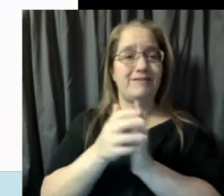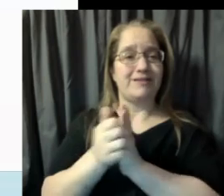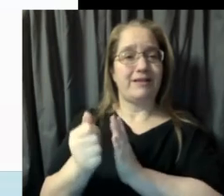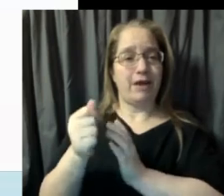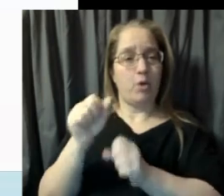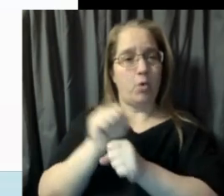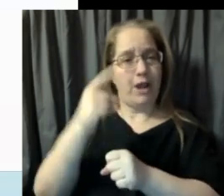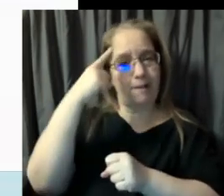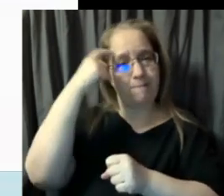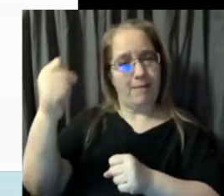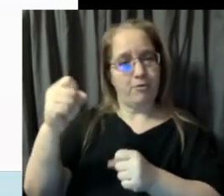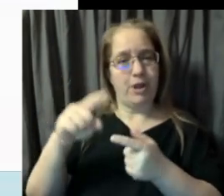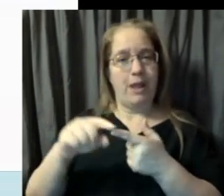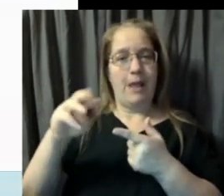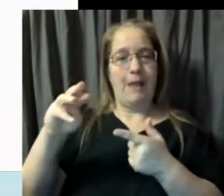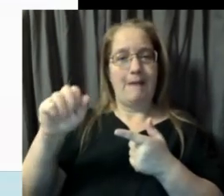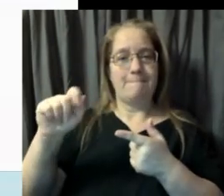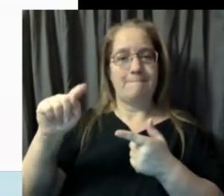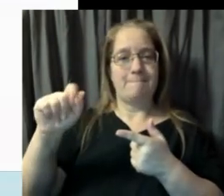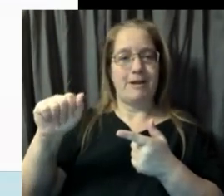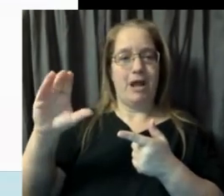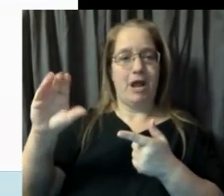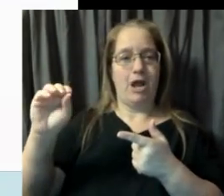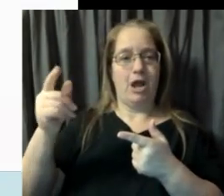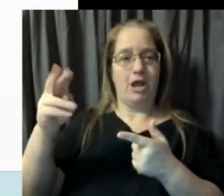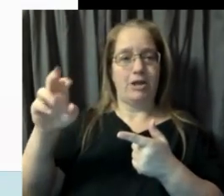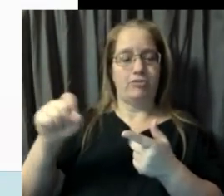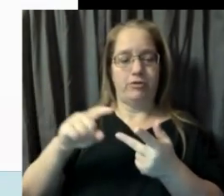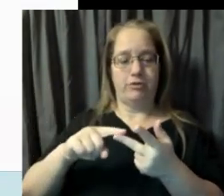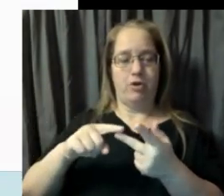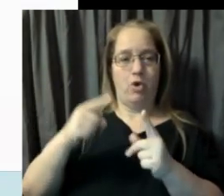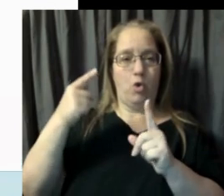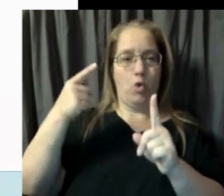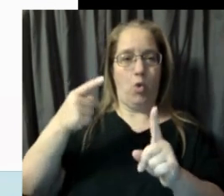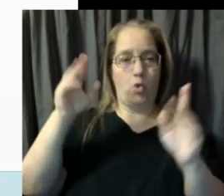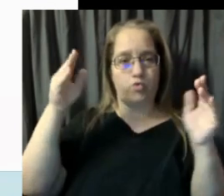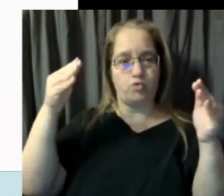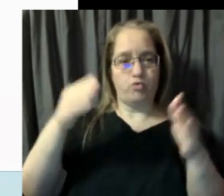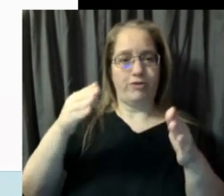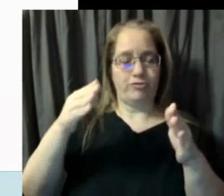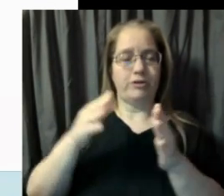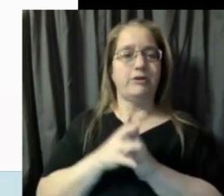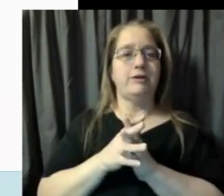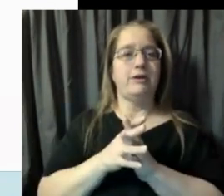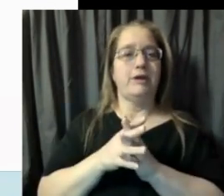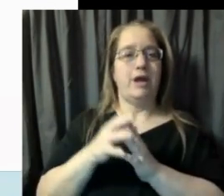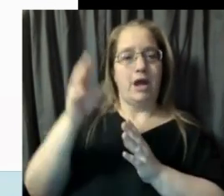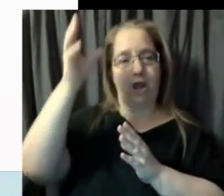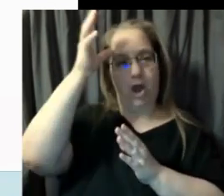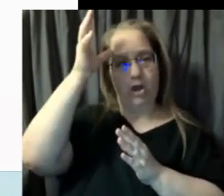memory, metacognition, goal-directed persistence, goal-directed attention and focus, and cognitive